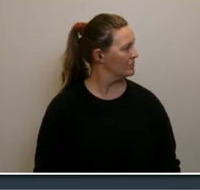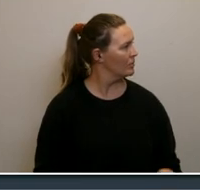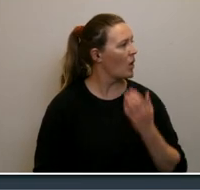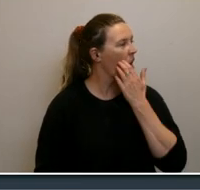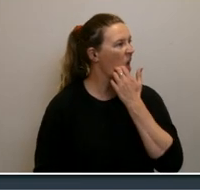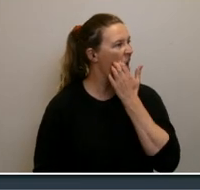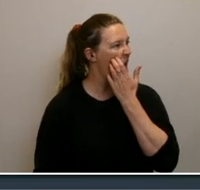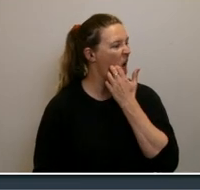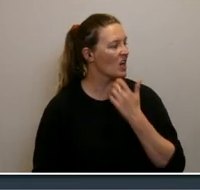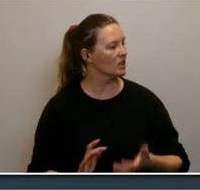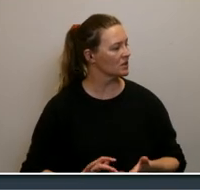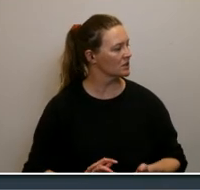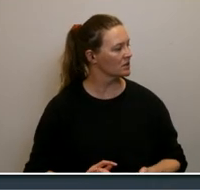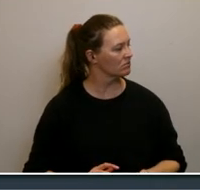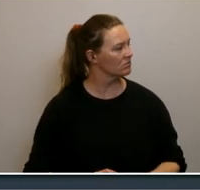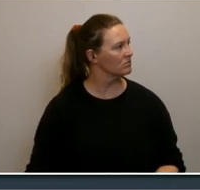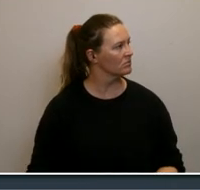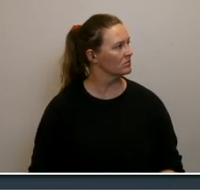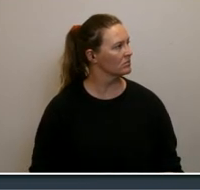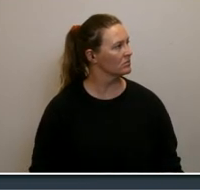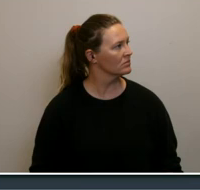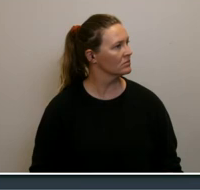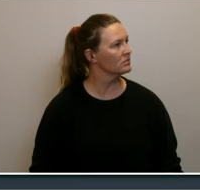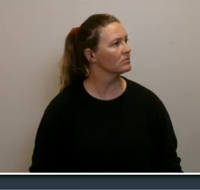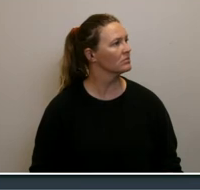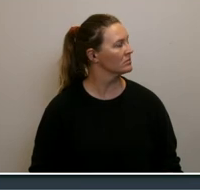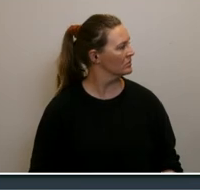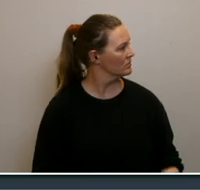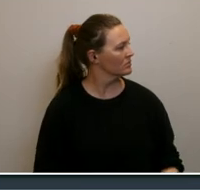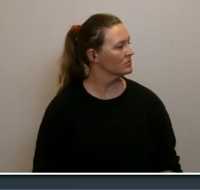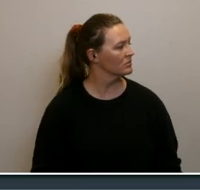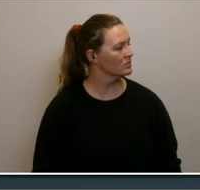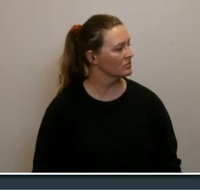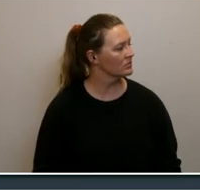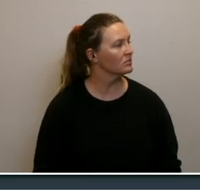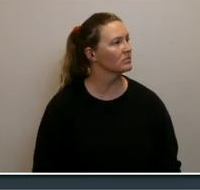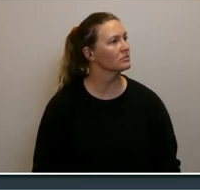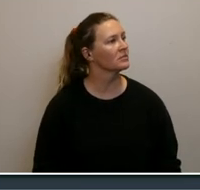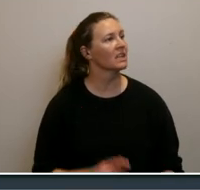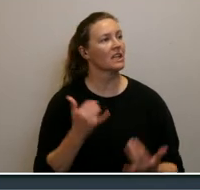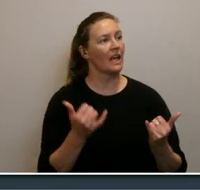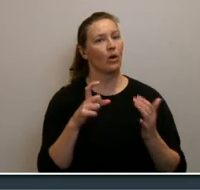I now invite Claire Plug to come to speak, please.